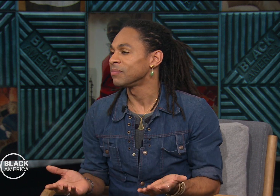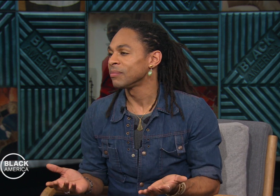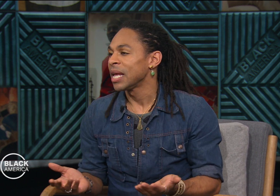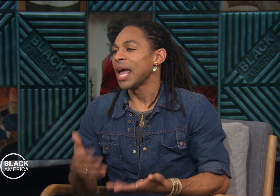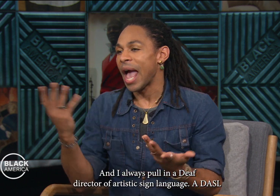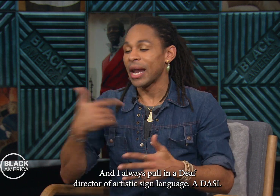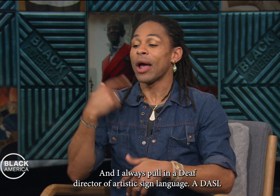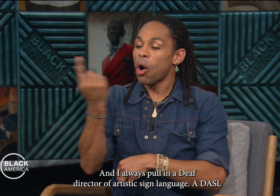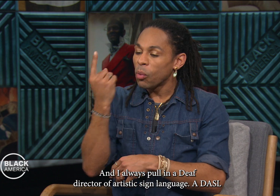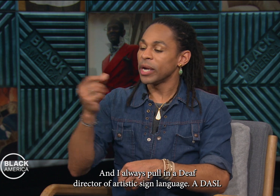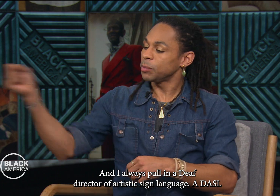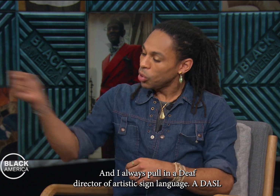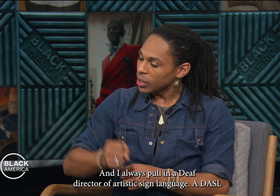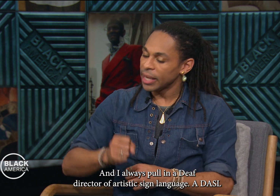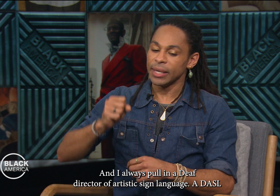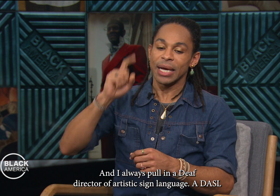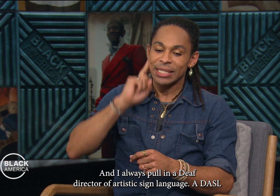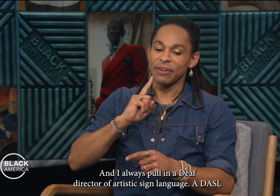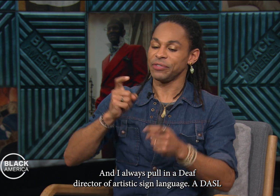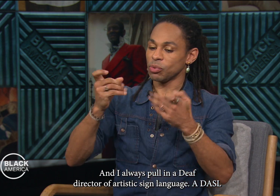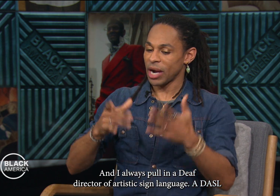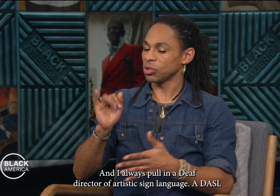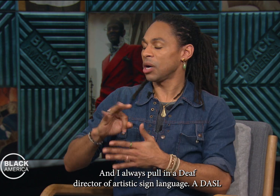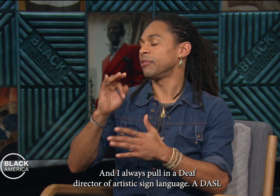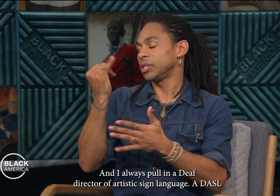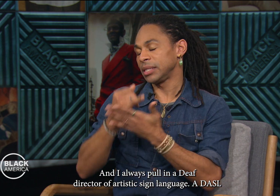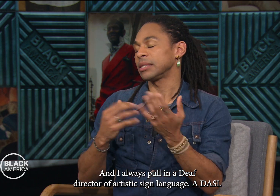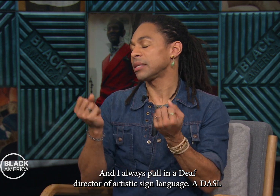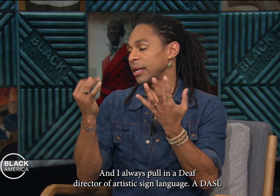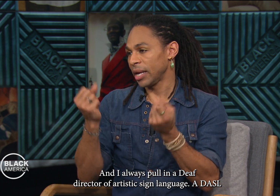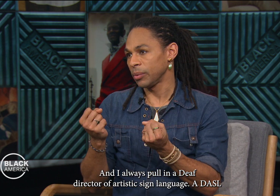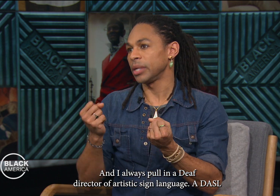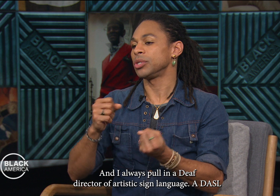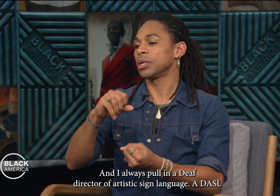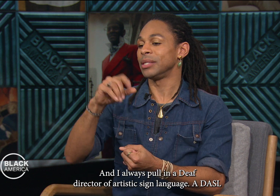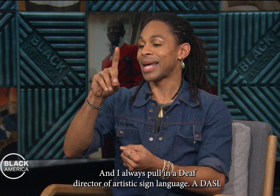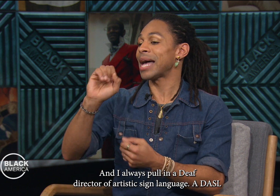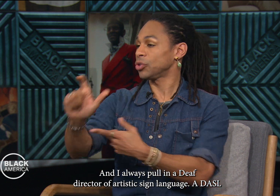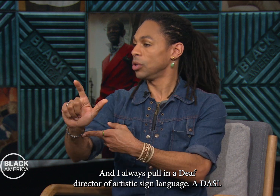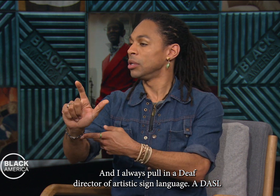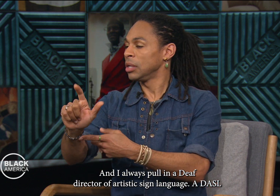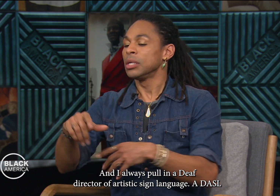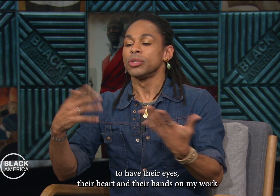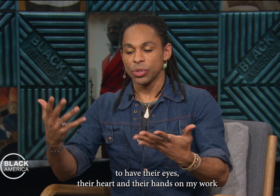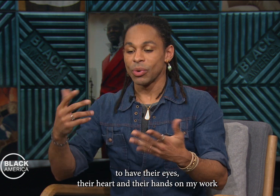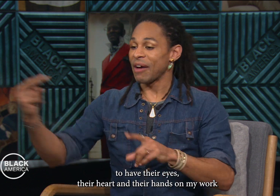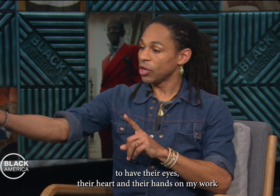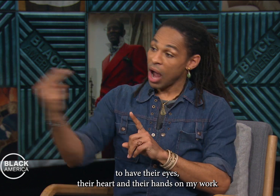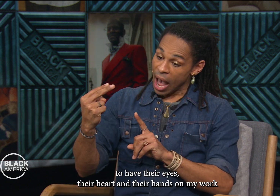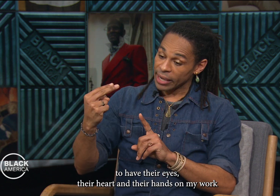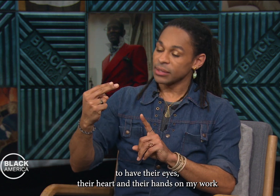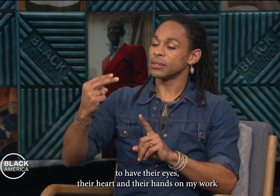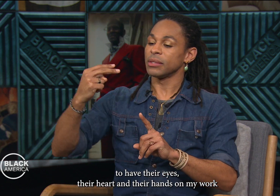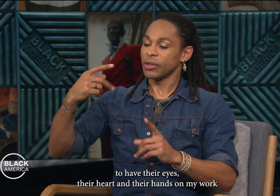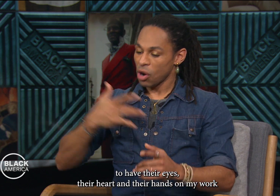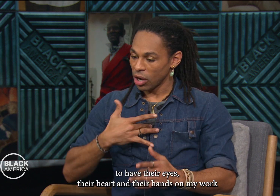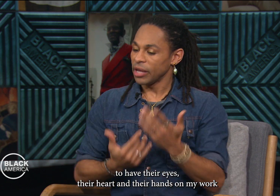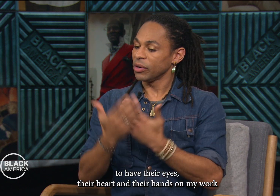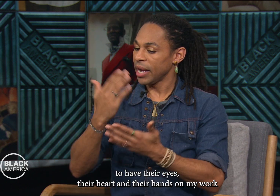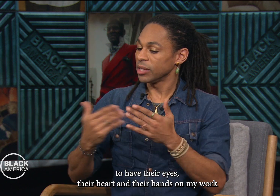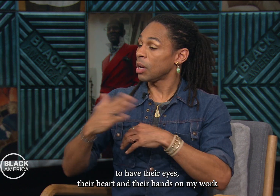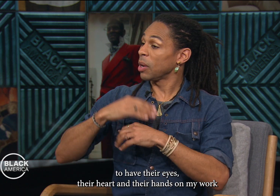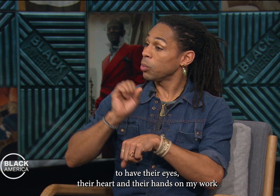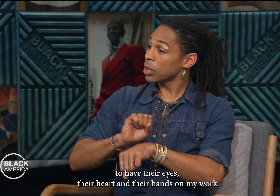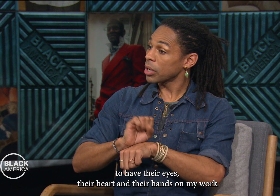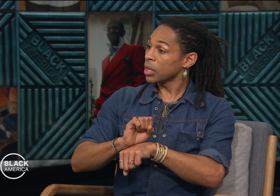together. And I always pull in a deaf director of artistic sign language, a DAZZLE, to have their eyes, their heart,